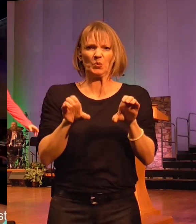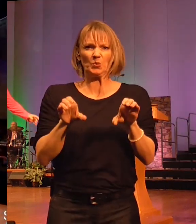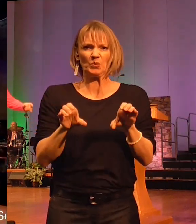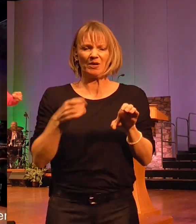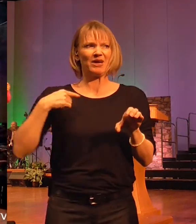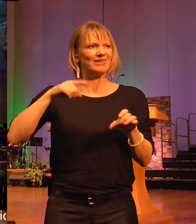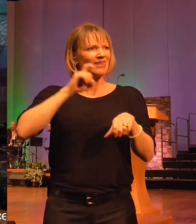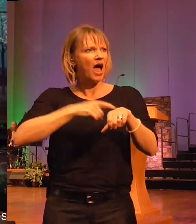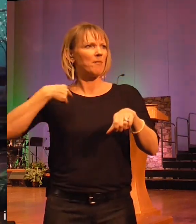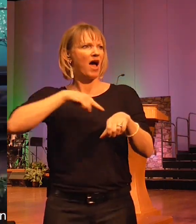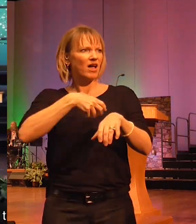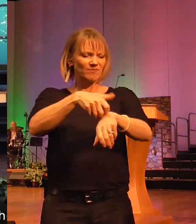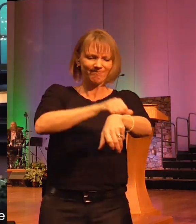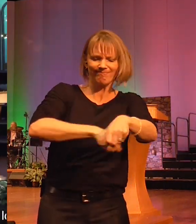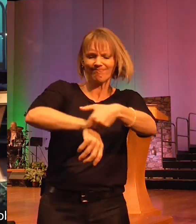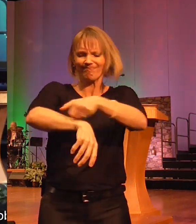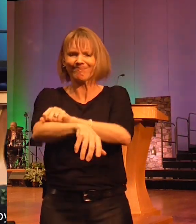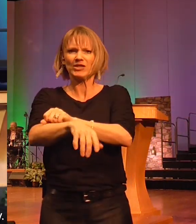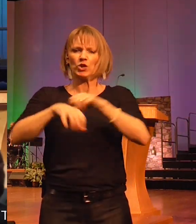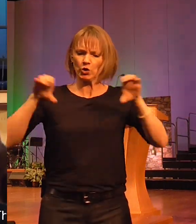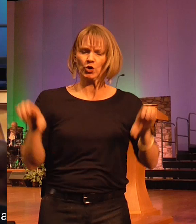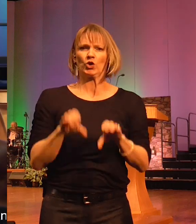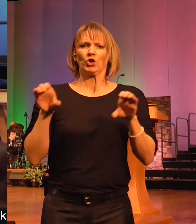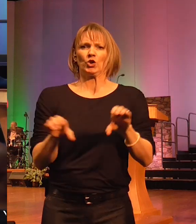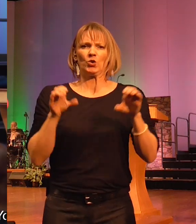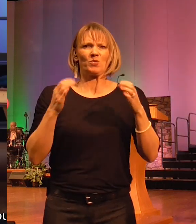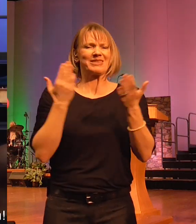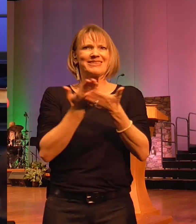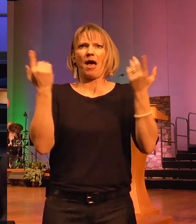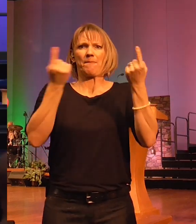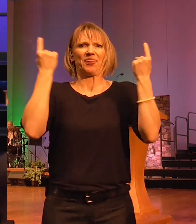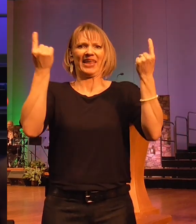It's time for us to do something.